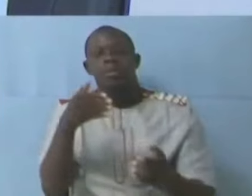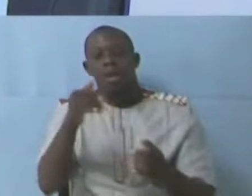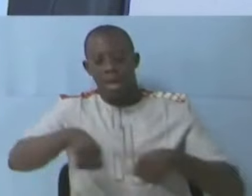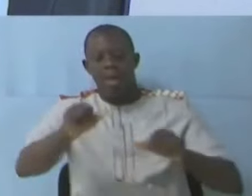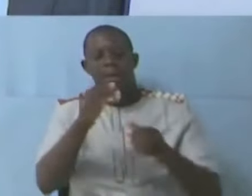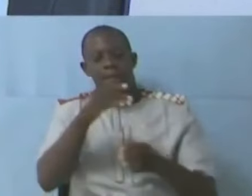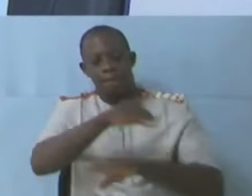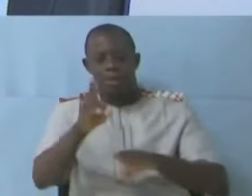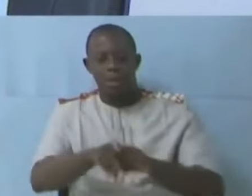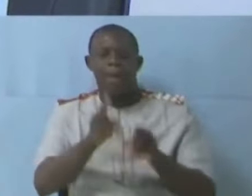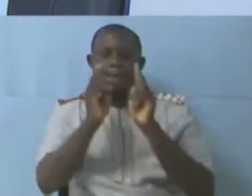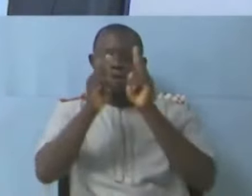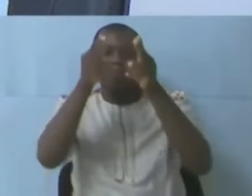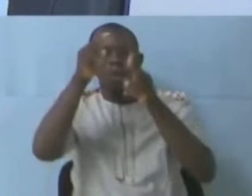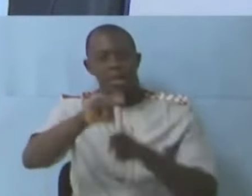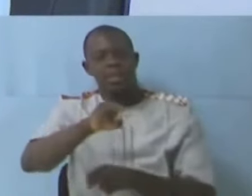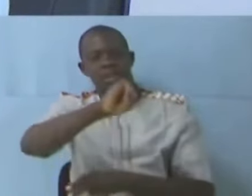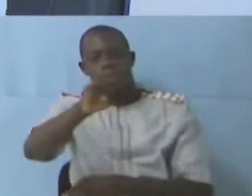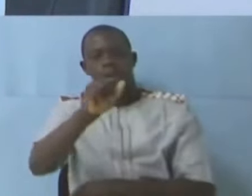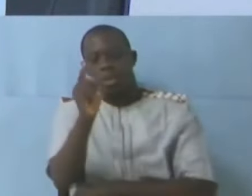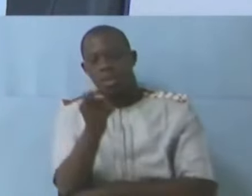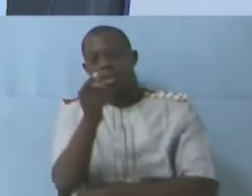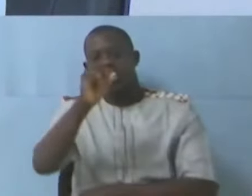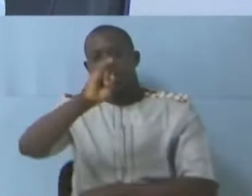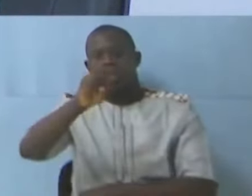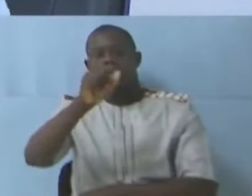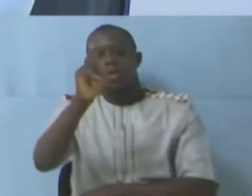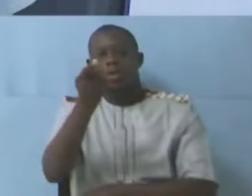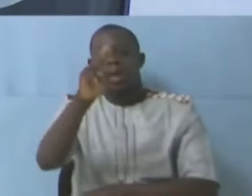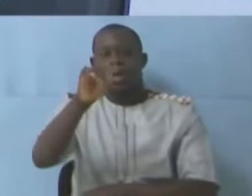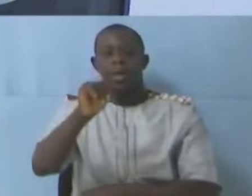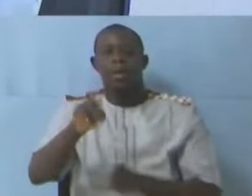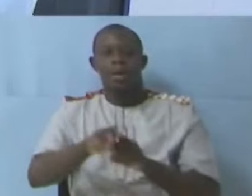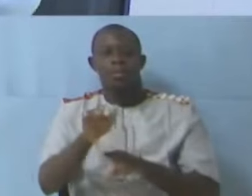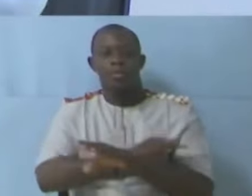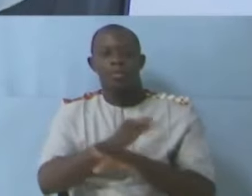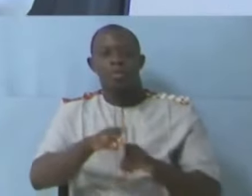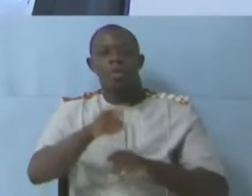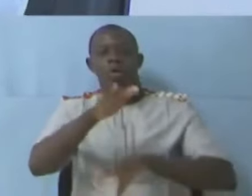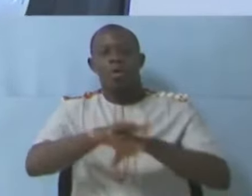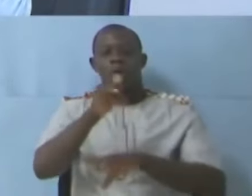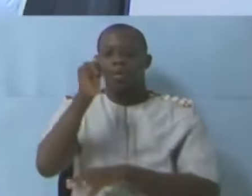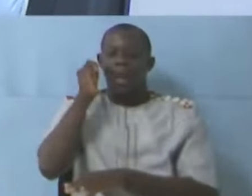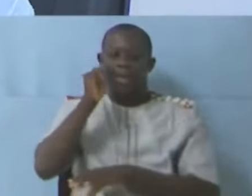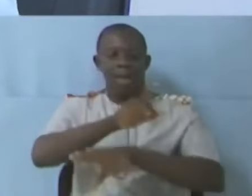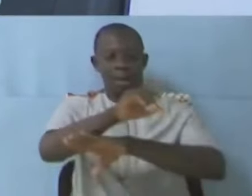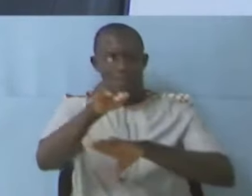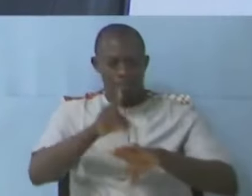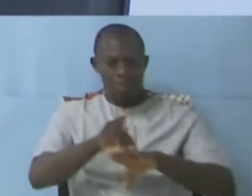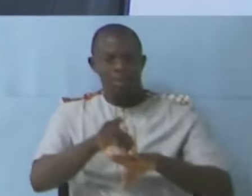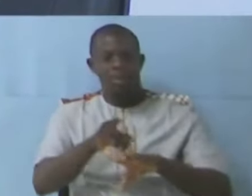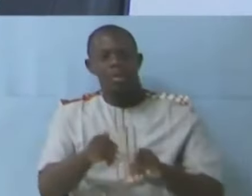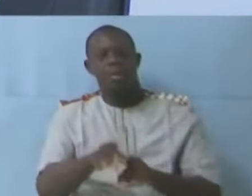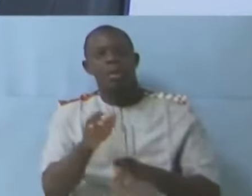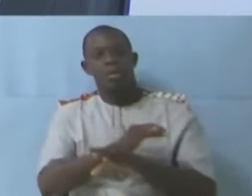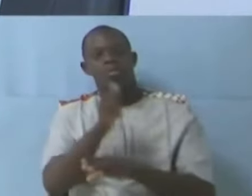Jan momi tamit. That's where they shot Njaga Jan. Njaga mom fogna gannaaw lañ ko doré sax helmet bi fega lila adjust mu door